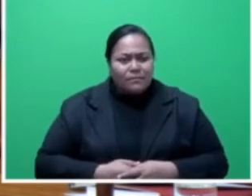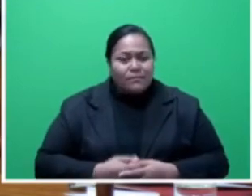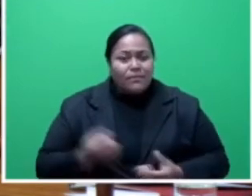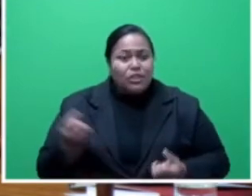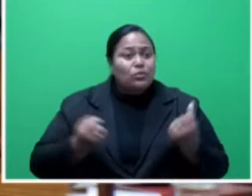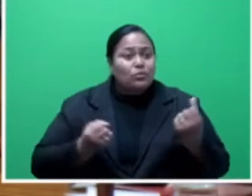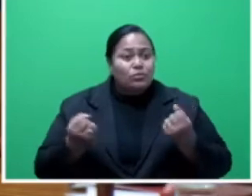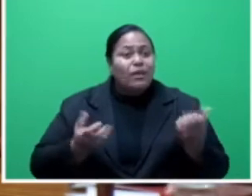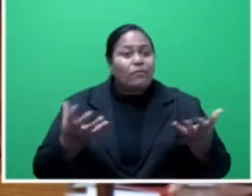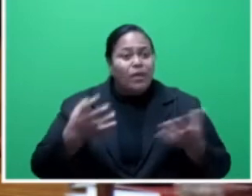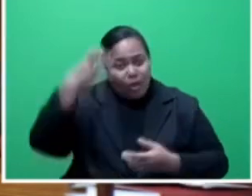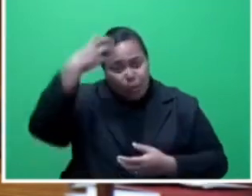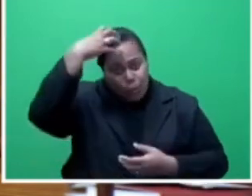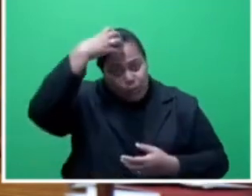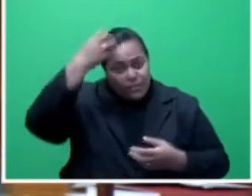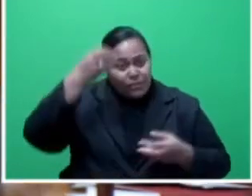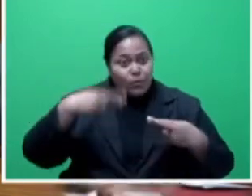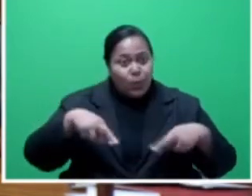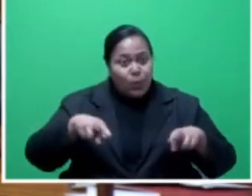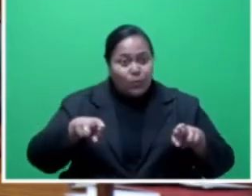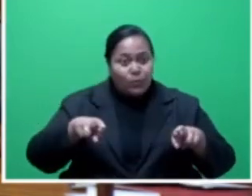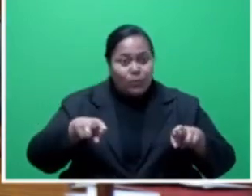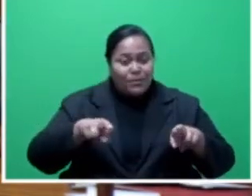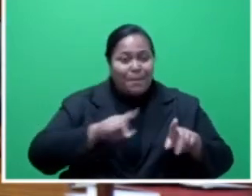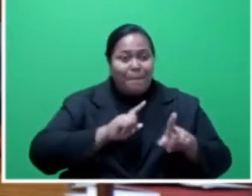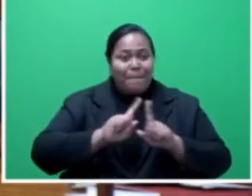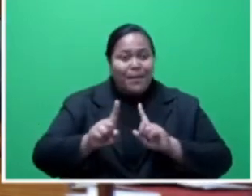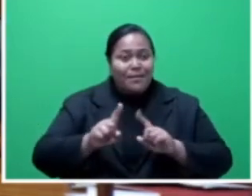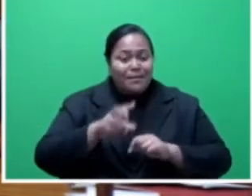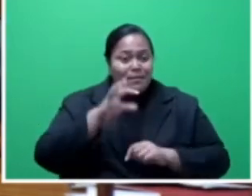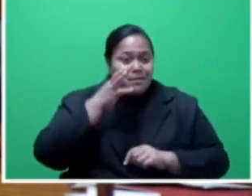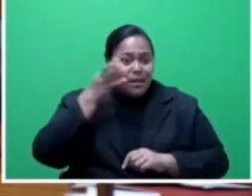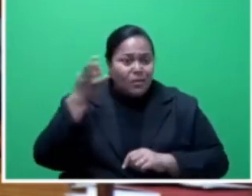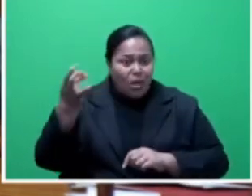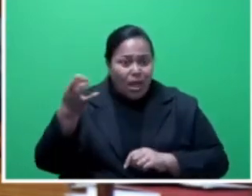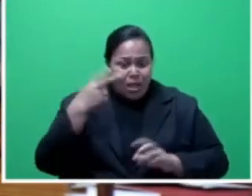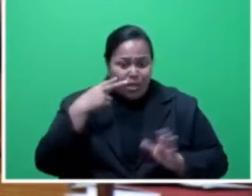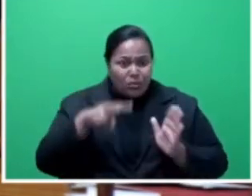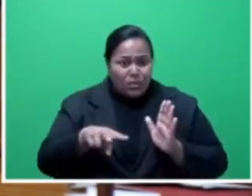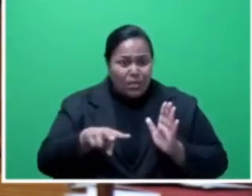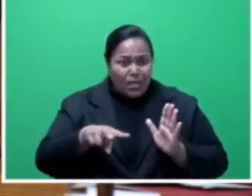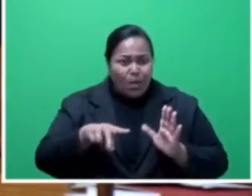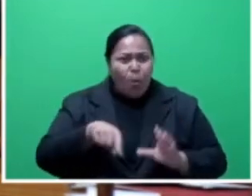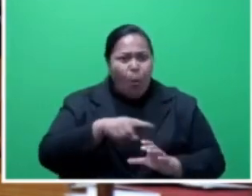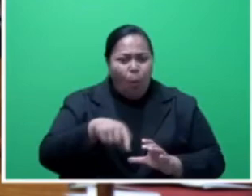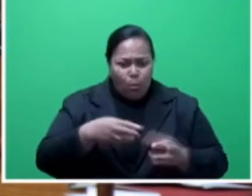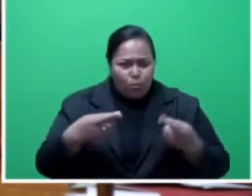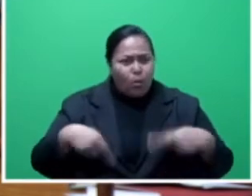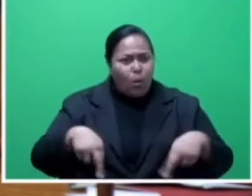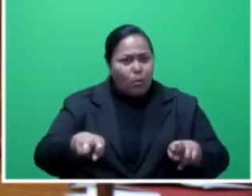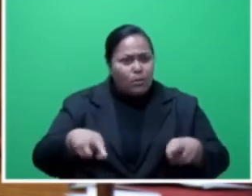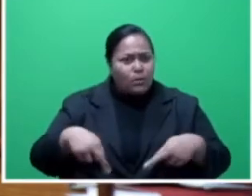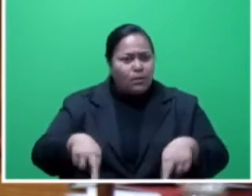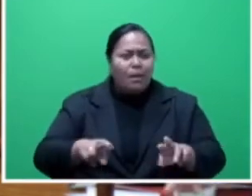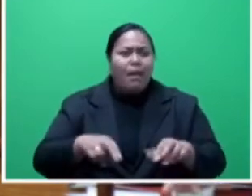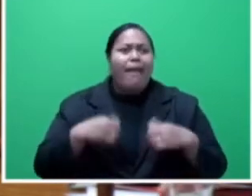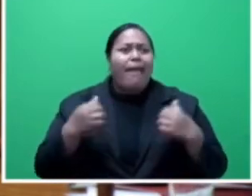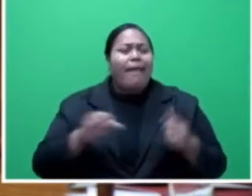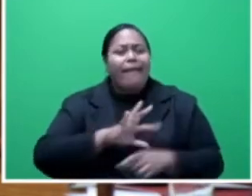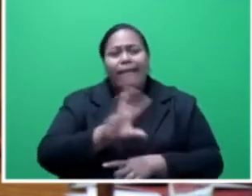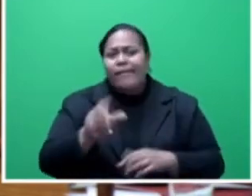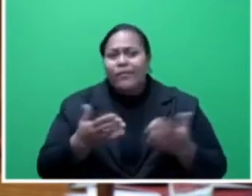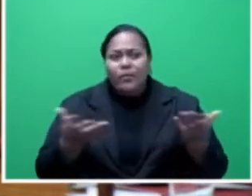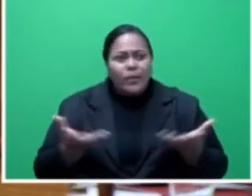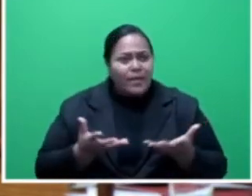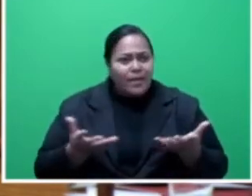you pass Korolebu, go down to Singatoka, potholes everywhere. You go to Nandi, you pass